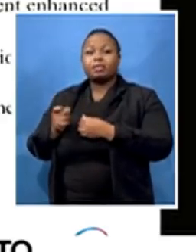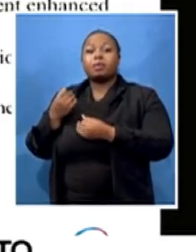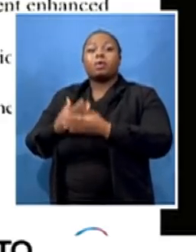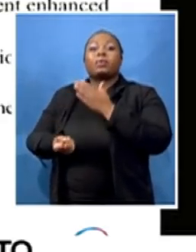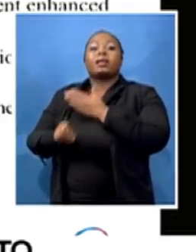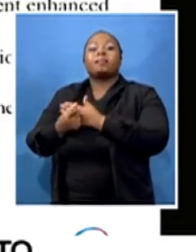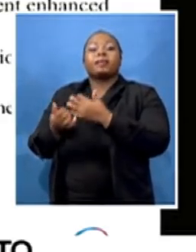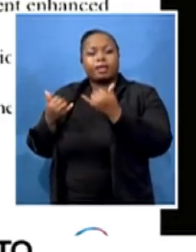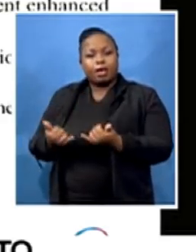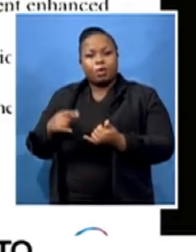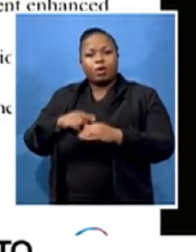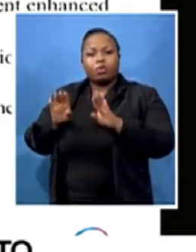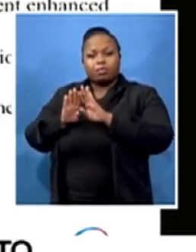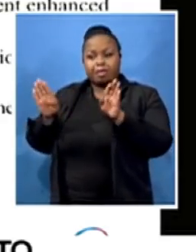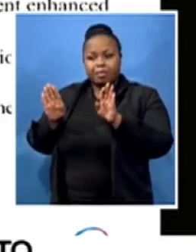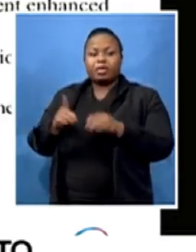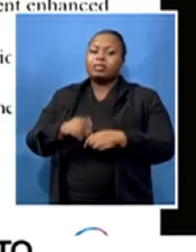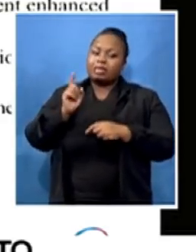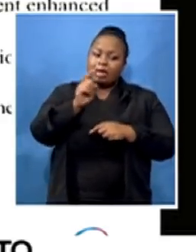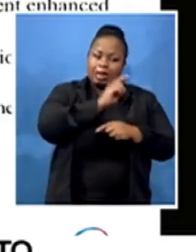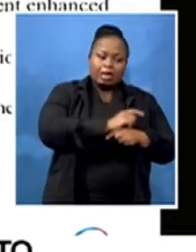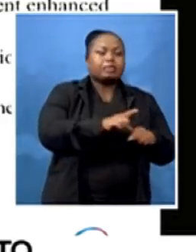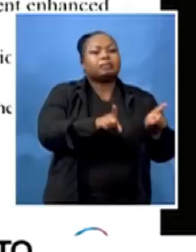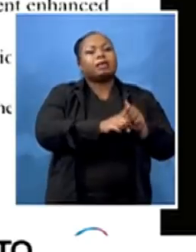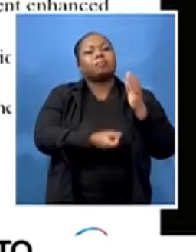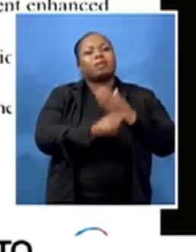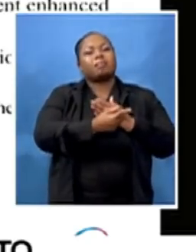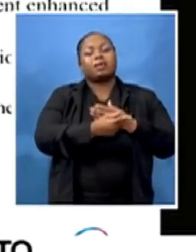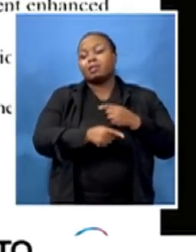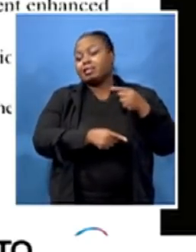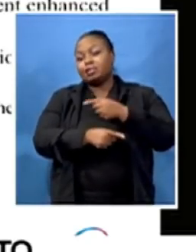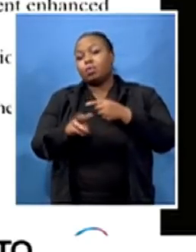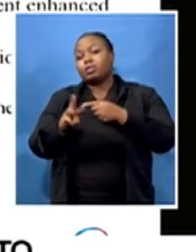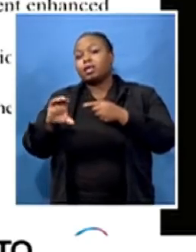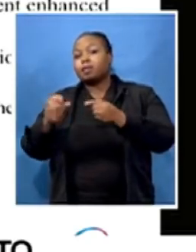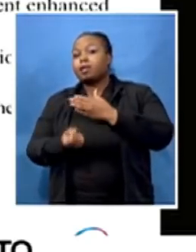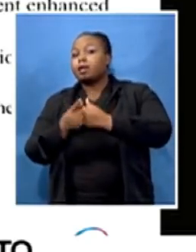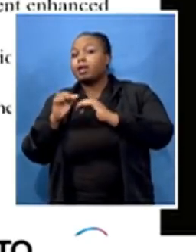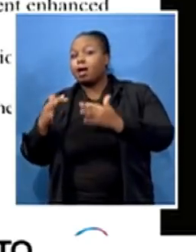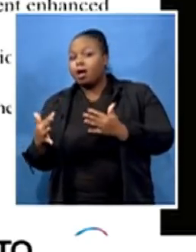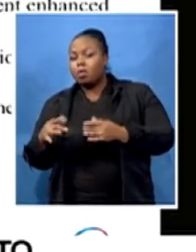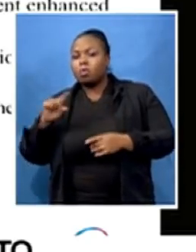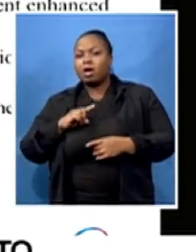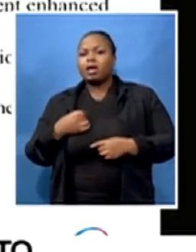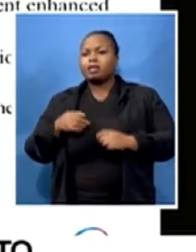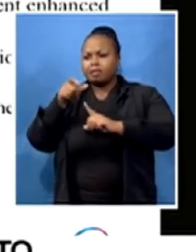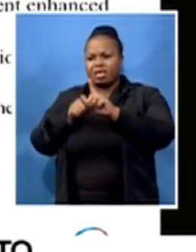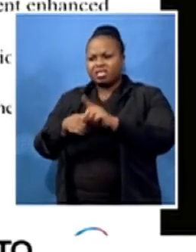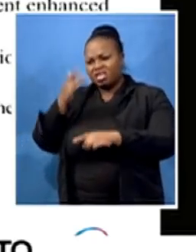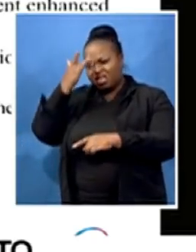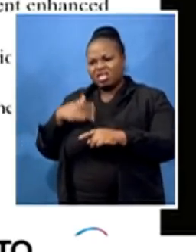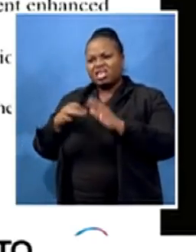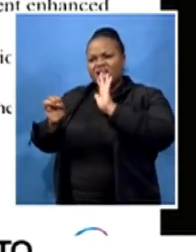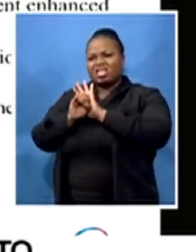of the country. But why did it happen? It means that if somebody was not detected early, because many people are asymptomatic, they were